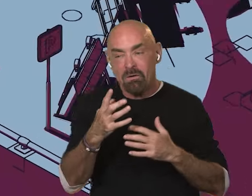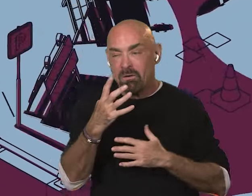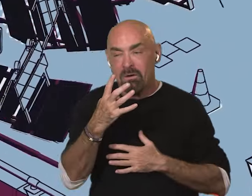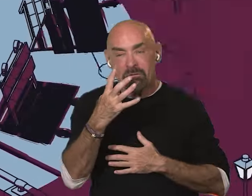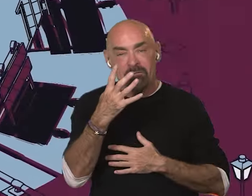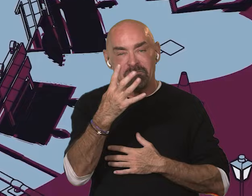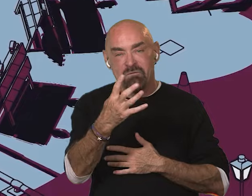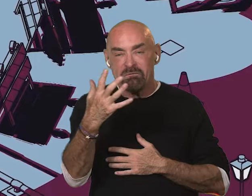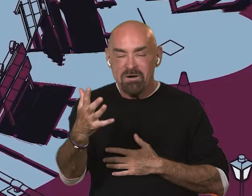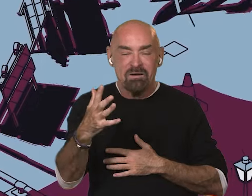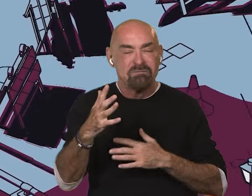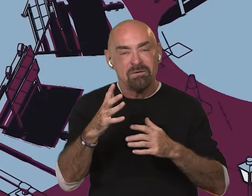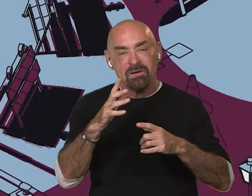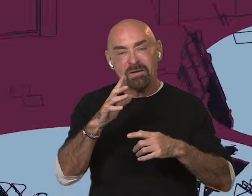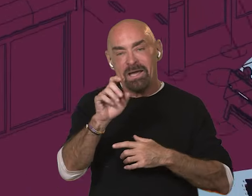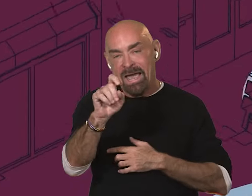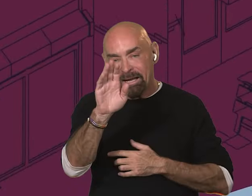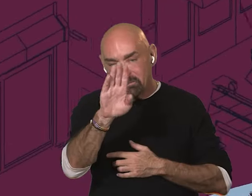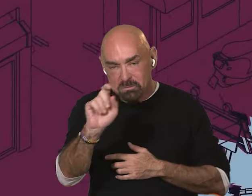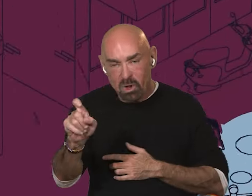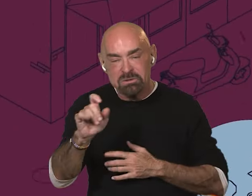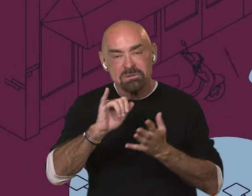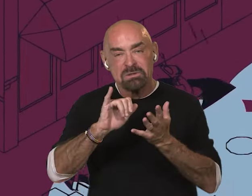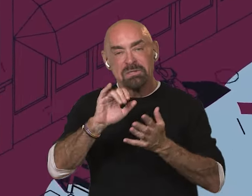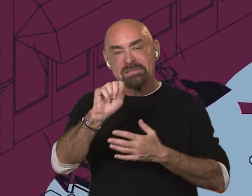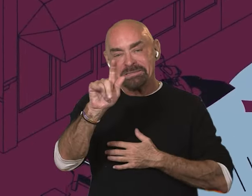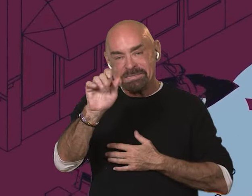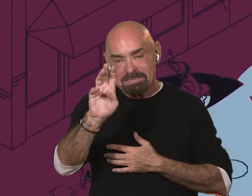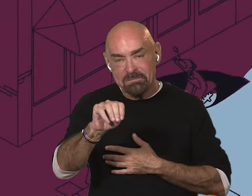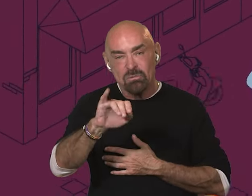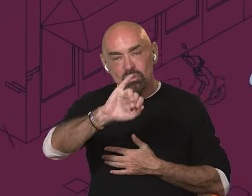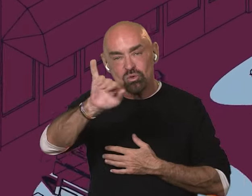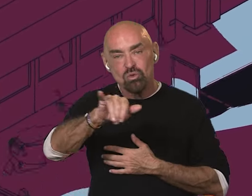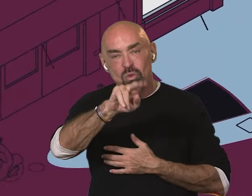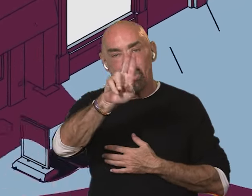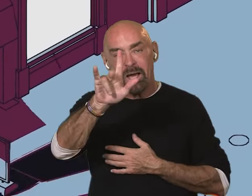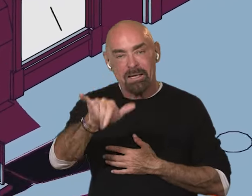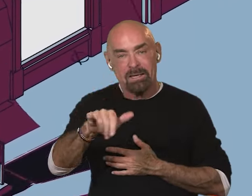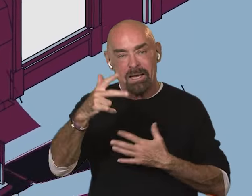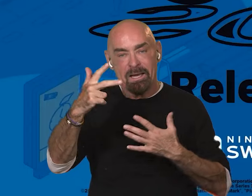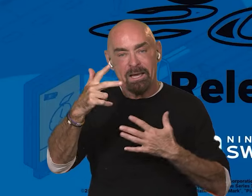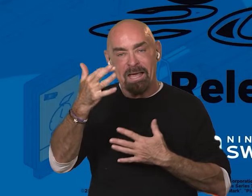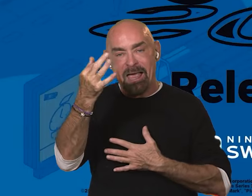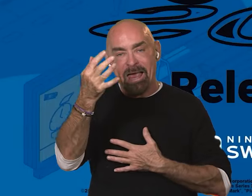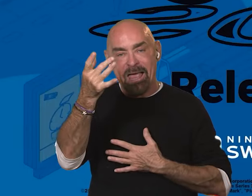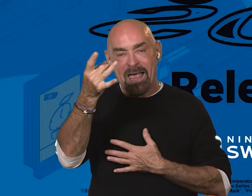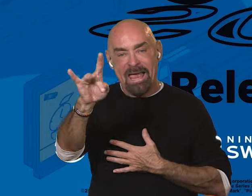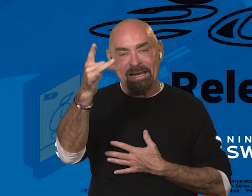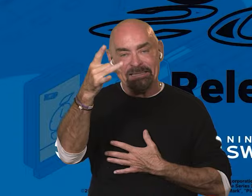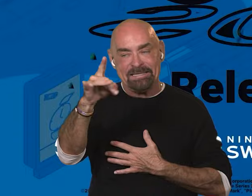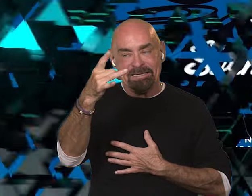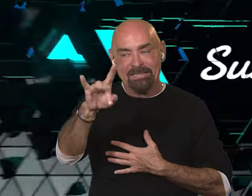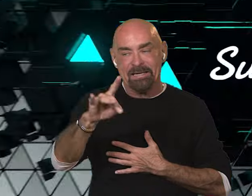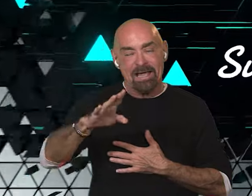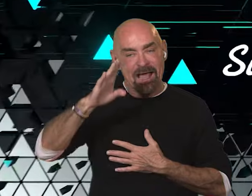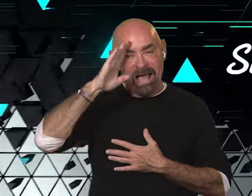We will release a PlayStation 4, 5, Xbox, Nintendo Switch and Steam. Get ready to hop around on July 18th.